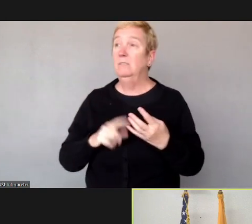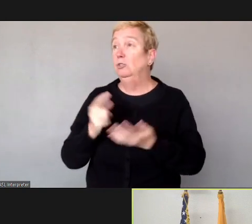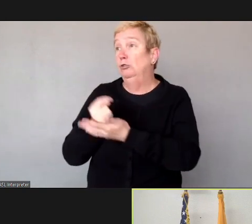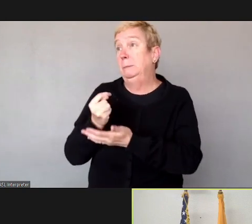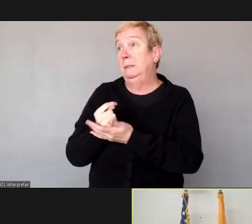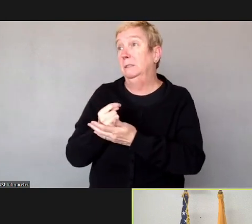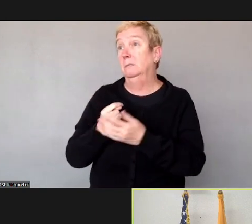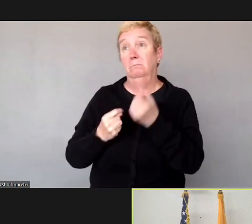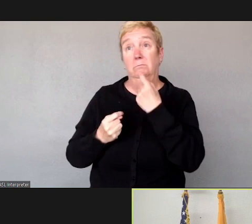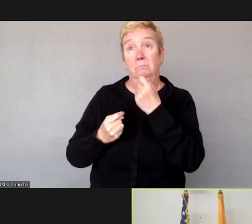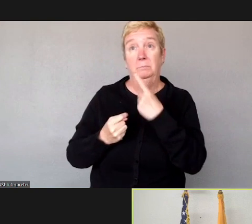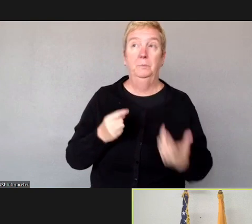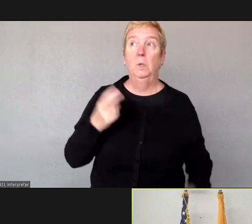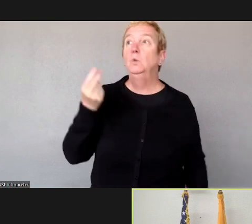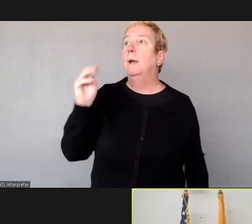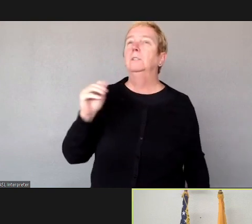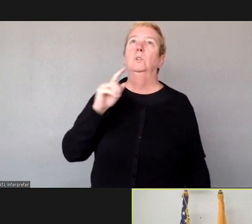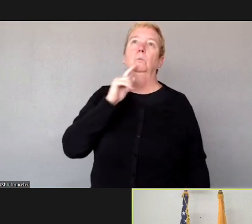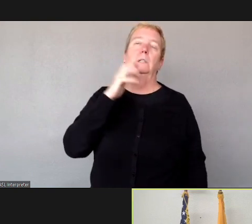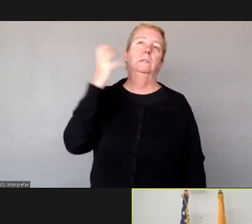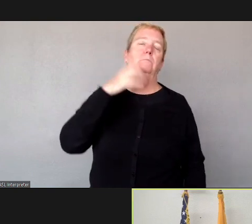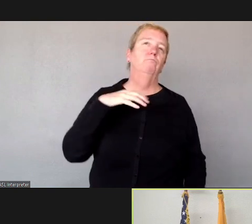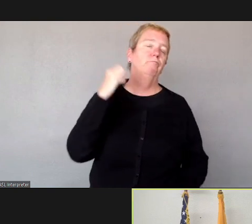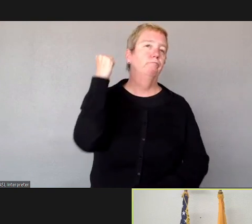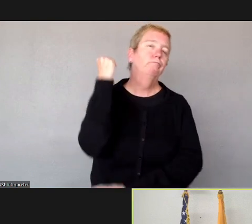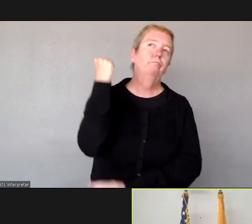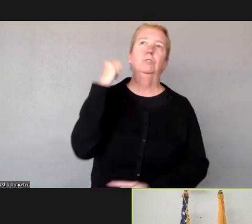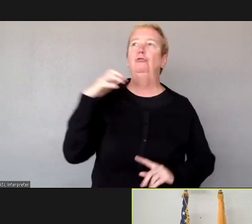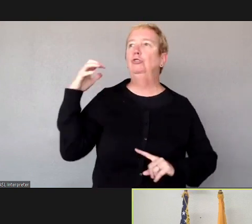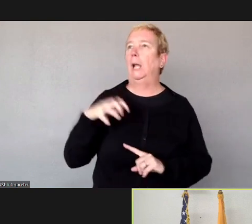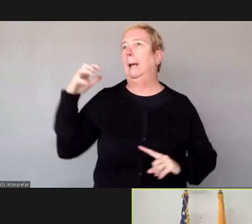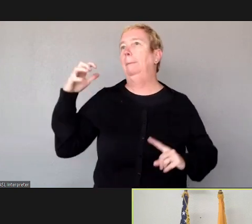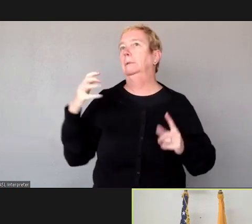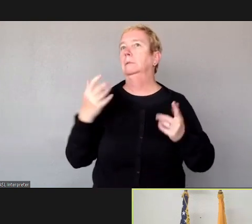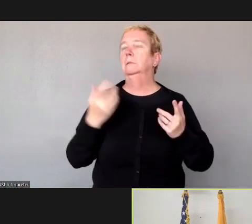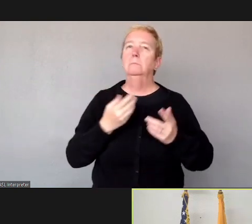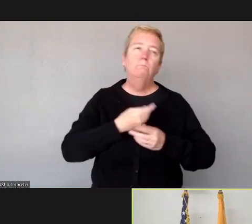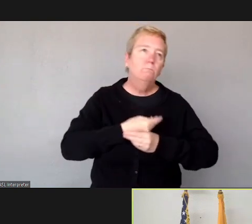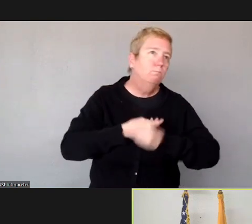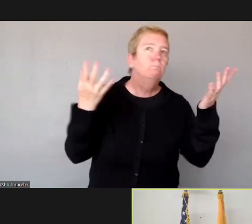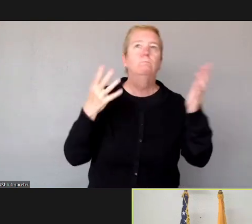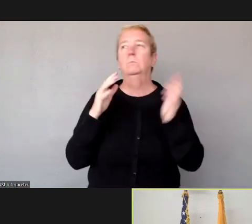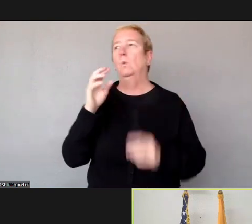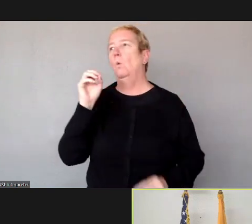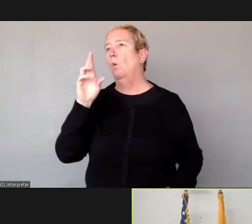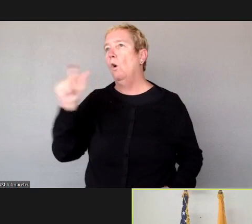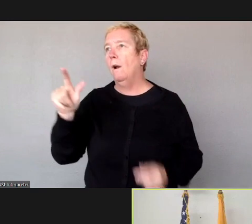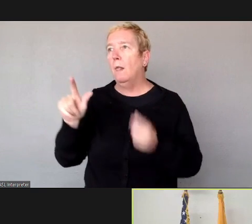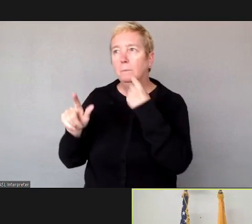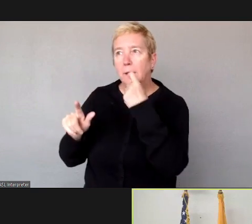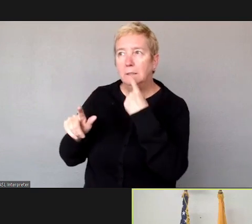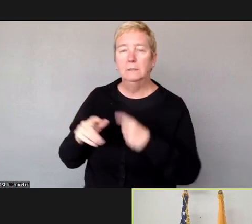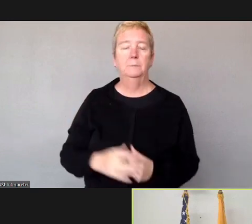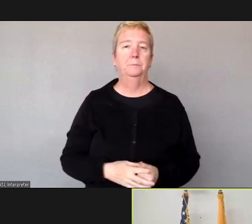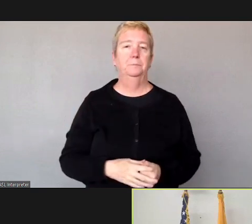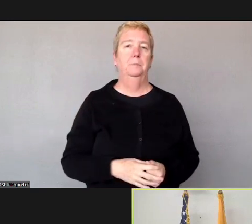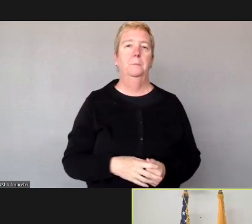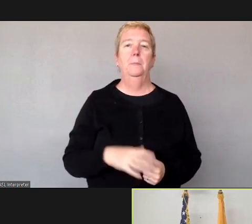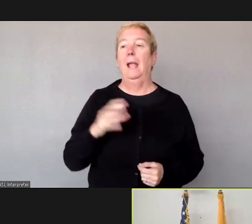is just really knocking it out of the park when it comes to getting people on oral treatments and still some of the